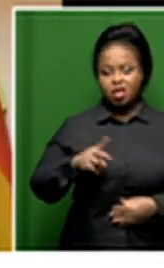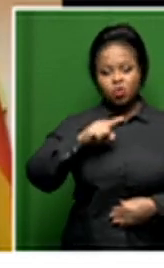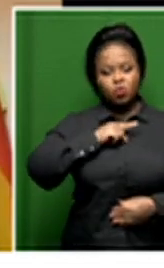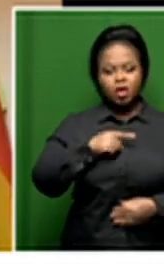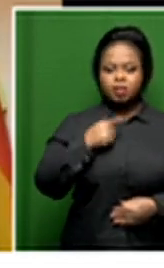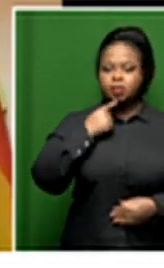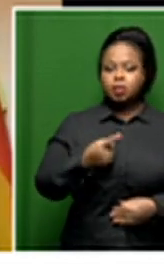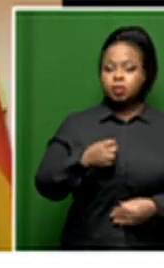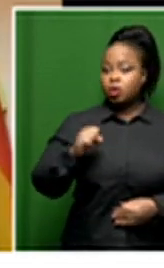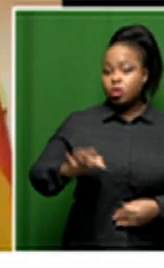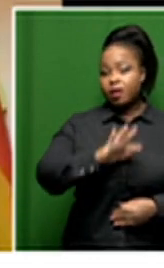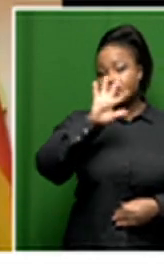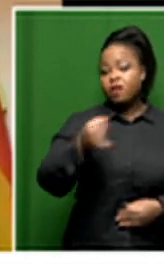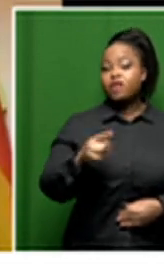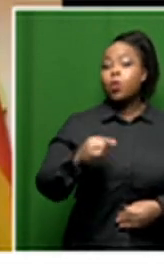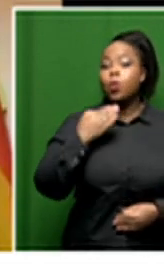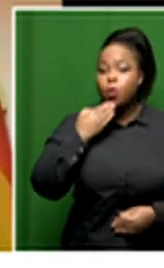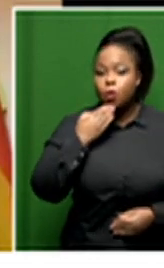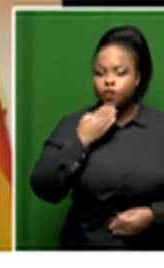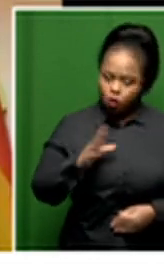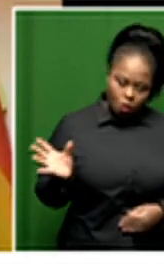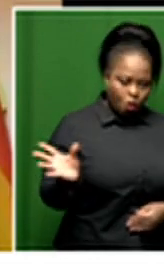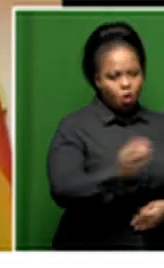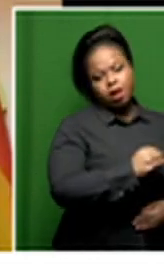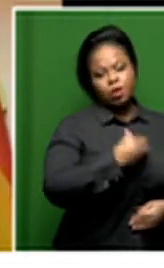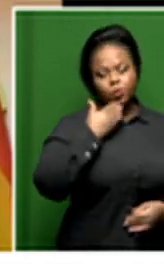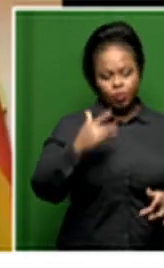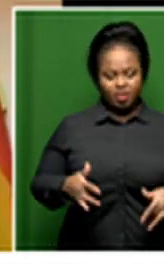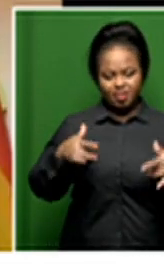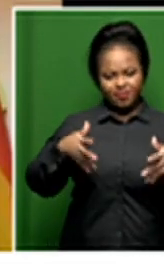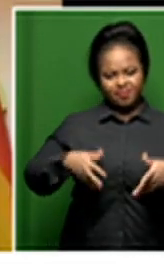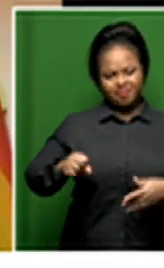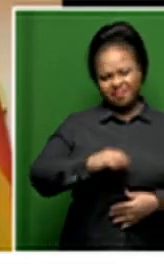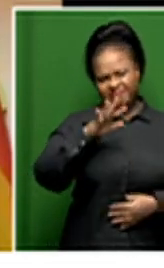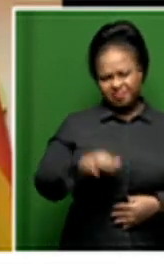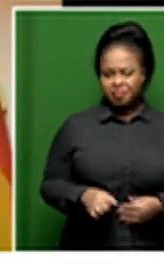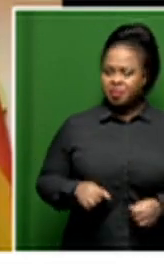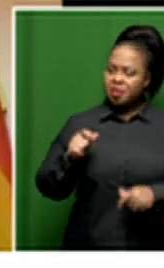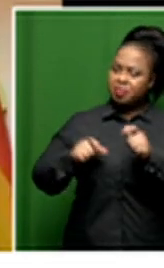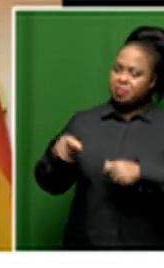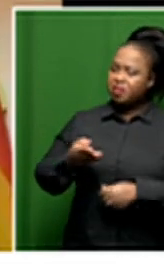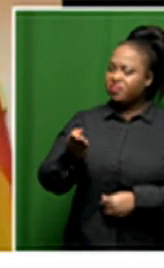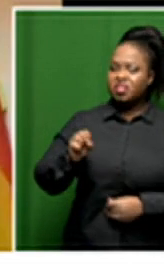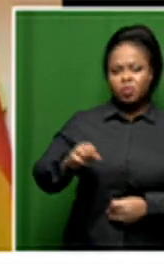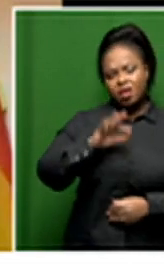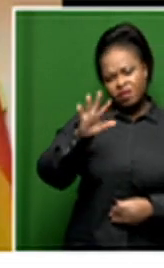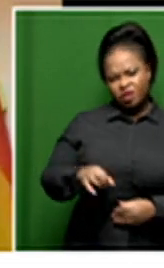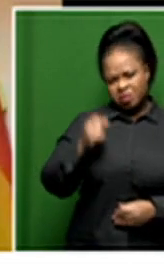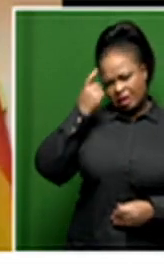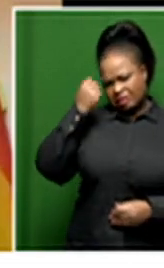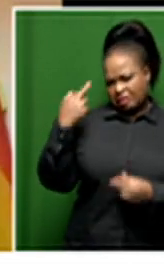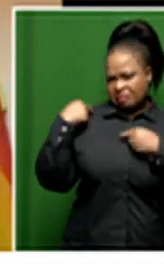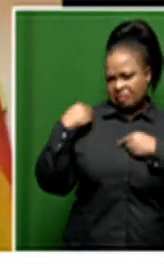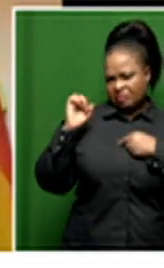that speaks about South Africa belongs to all, has South Africans really understood the responsibility and also the